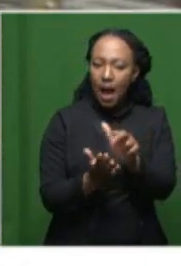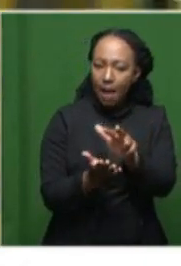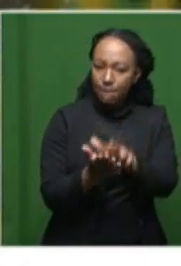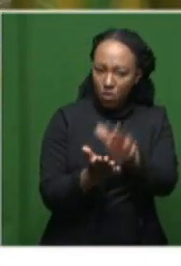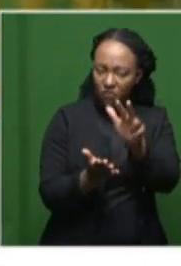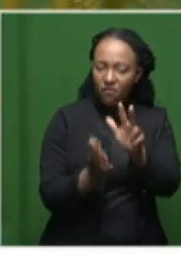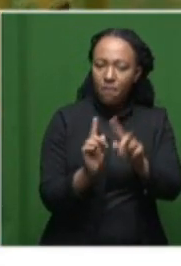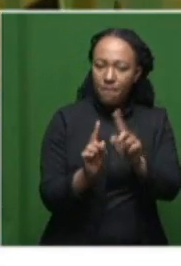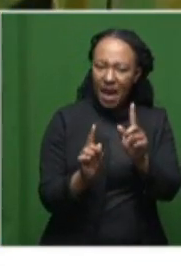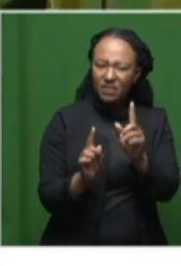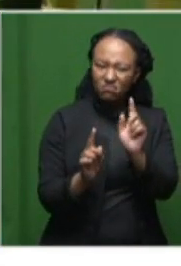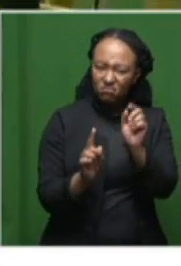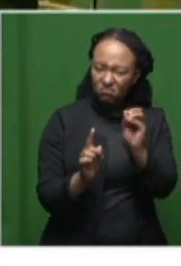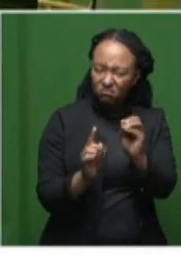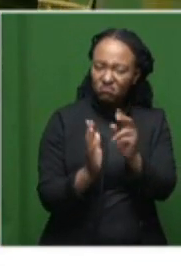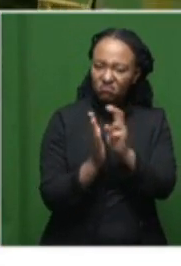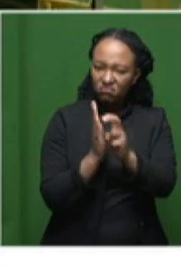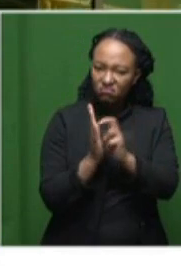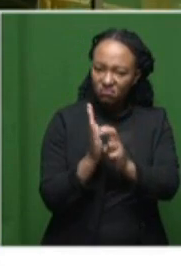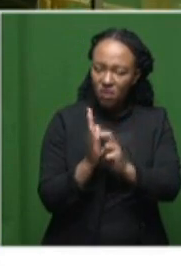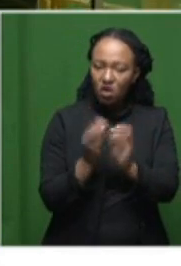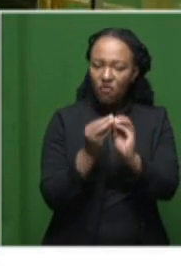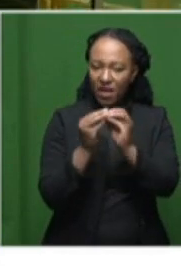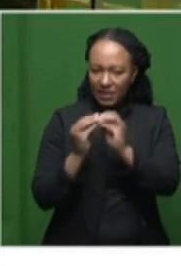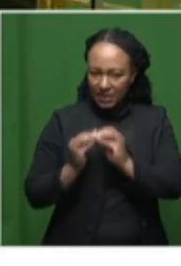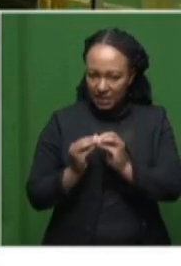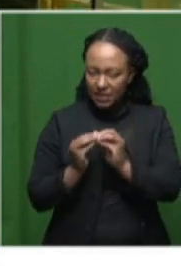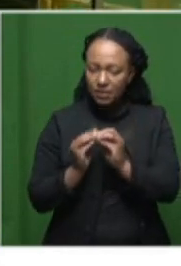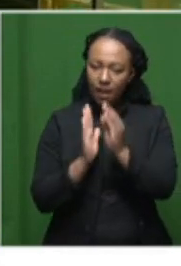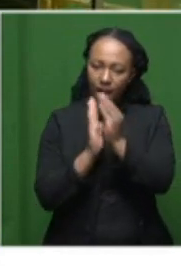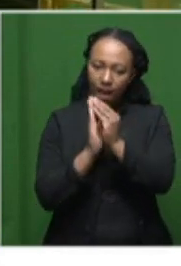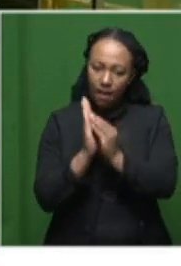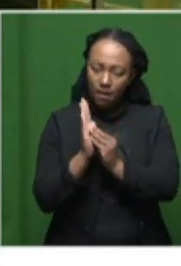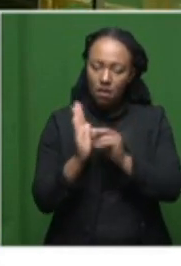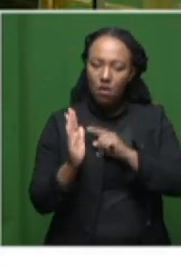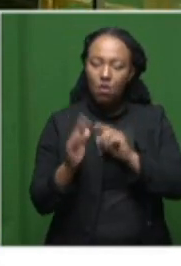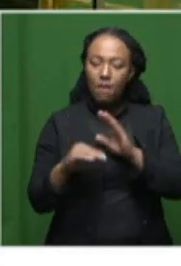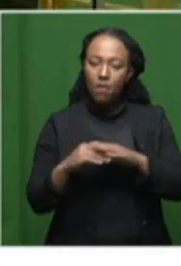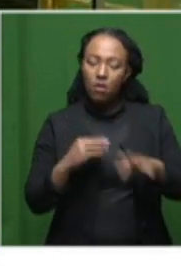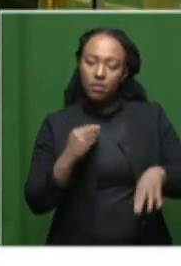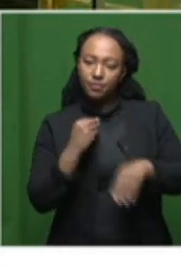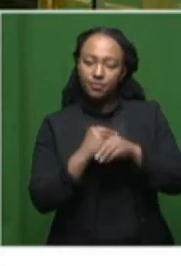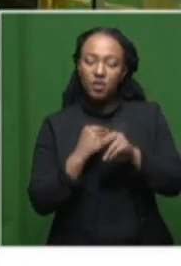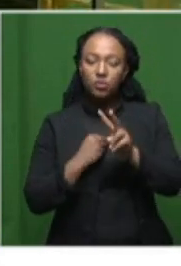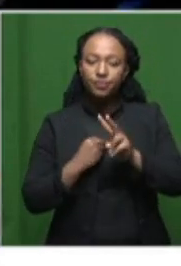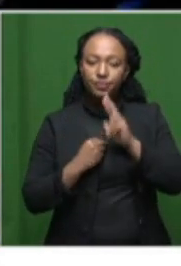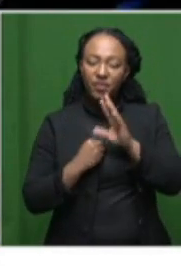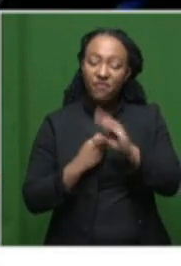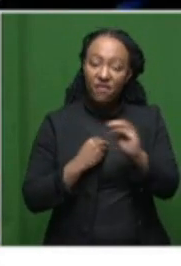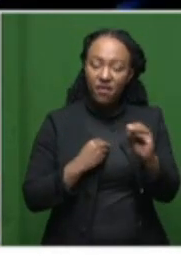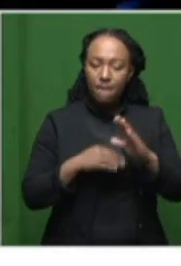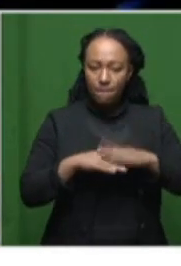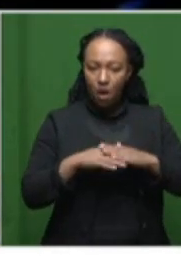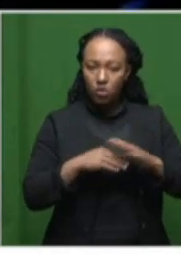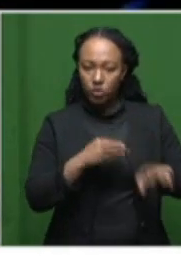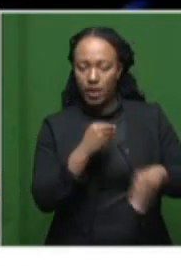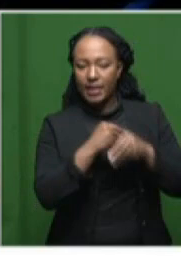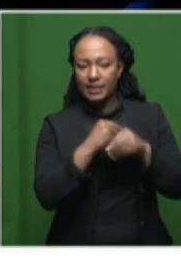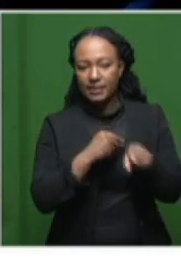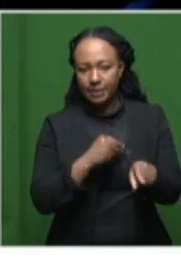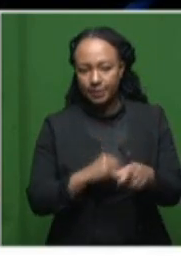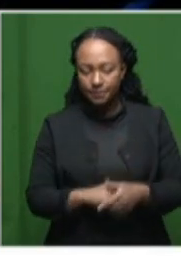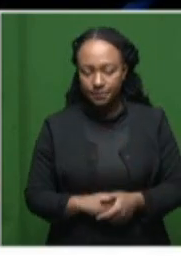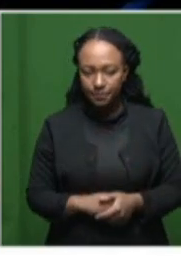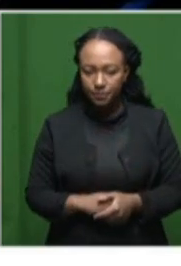with the preparations for the procurement of an additional 2,500 megawatts of nuclear. So just